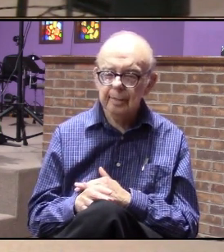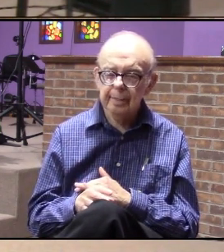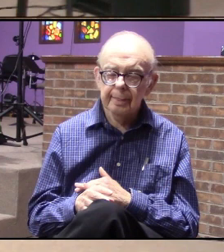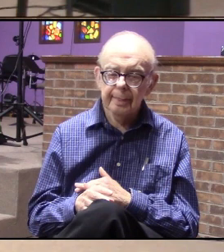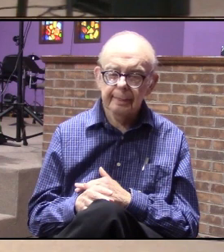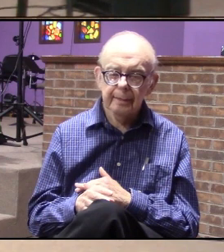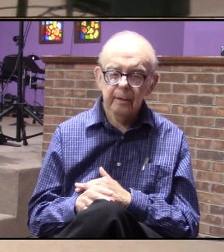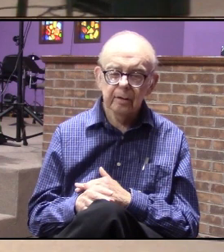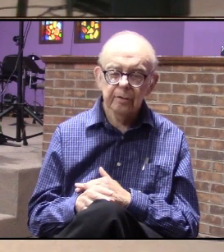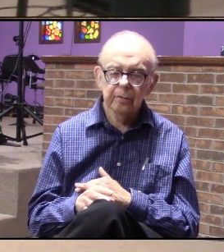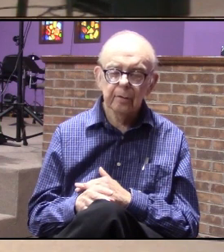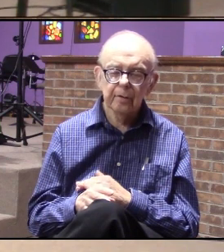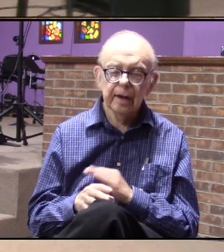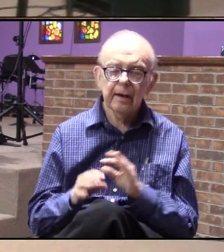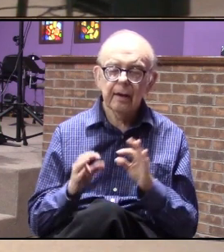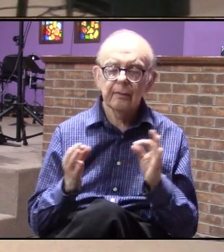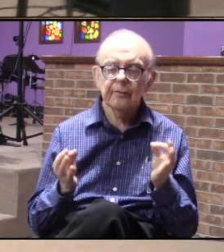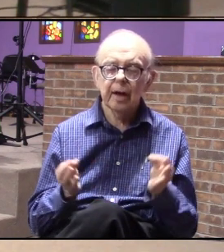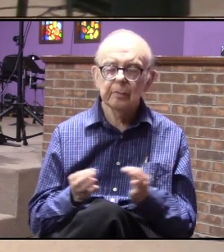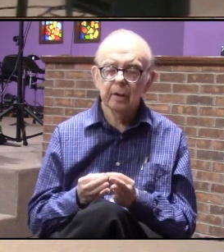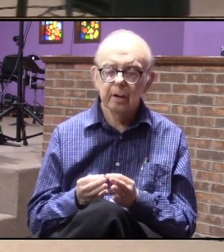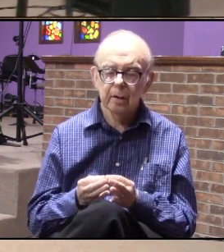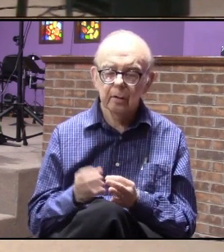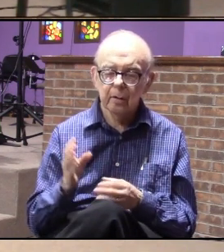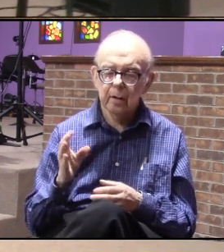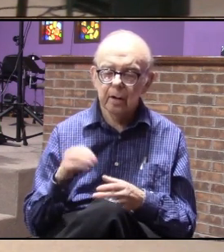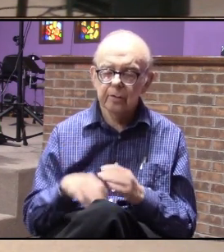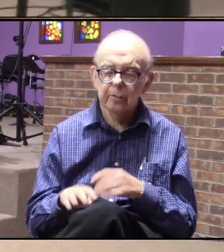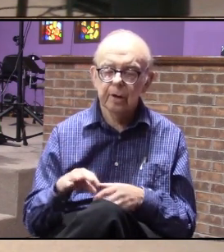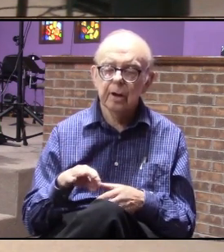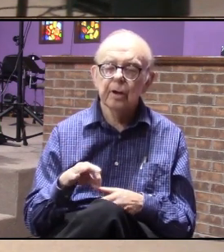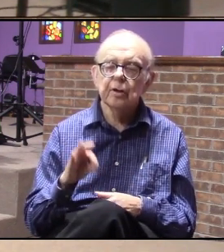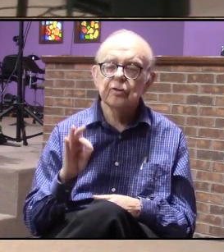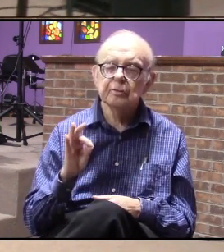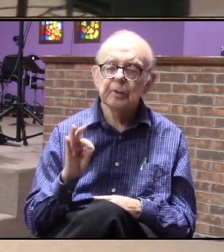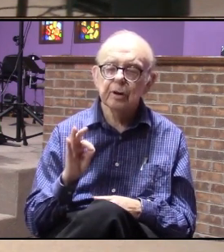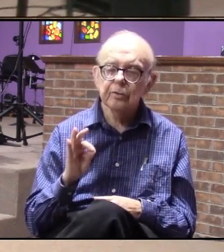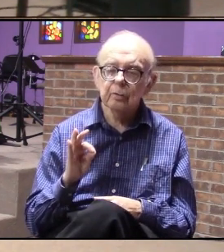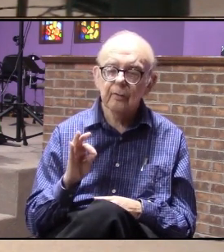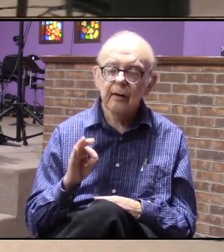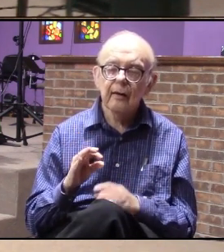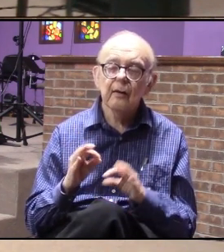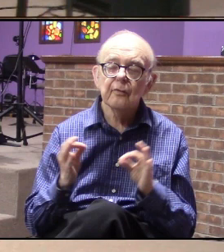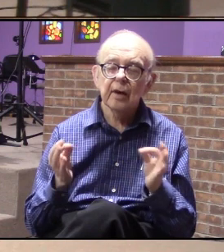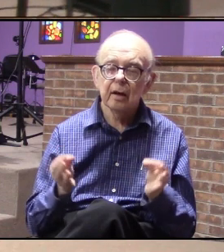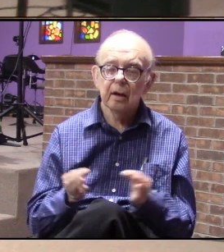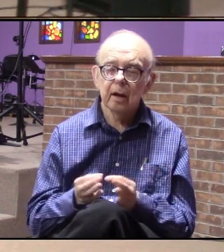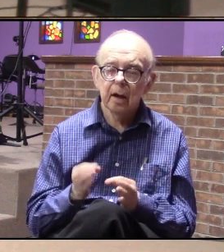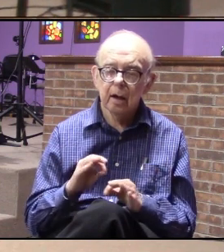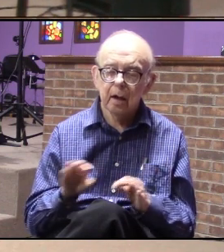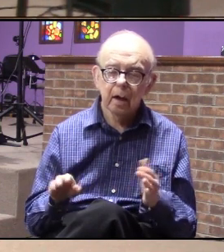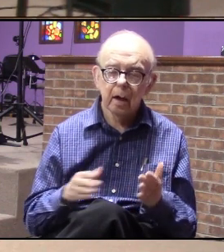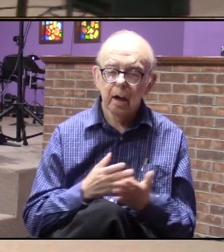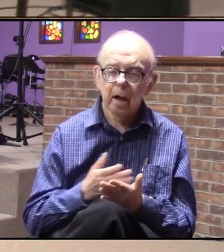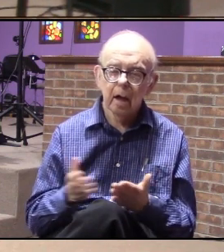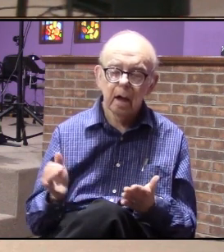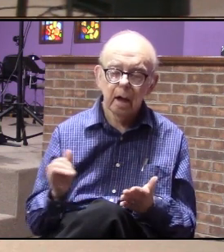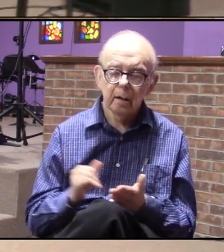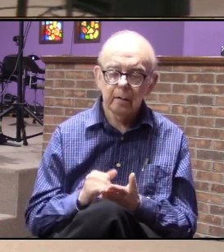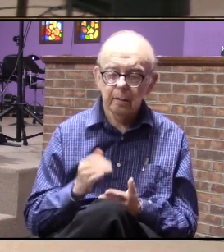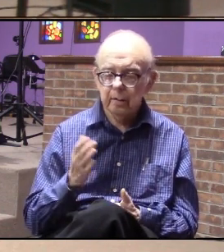biological family, but into a spiritual family, and doing the things that are